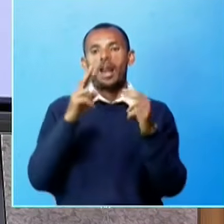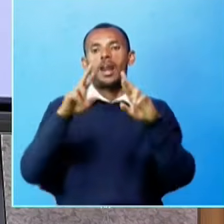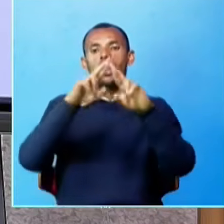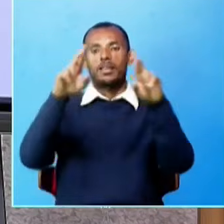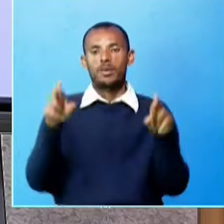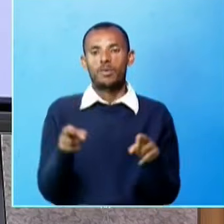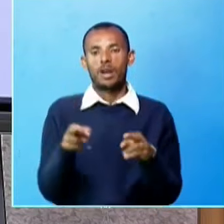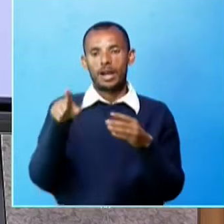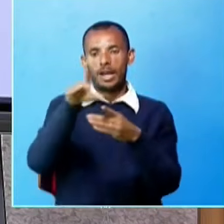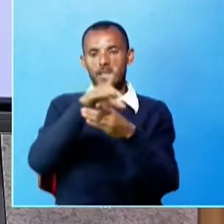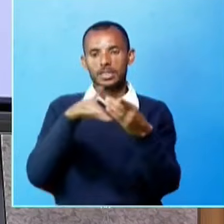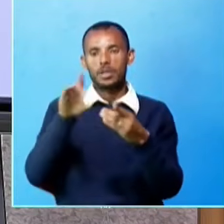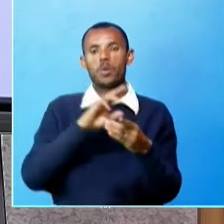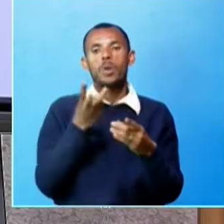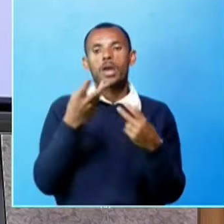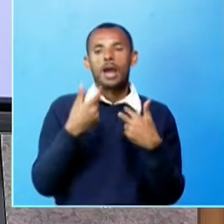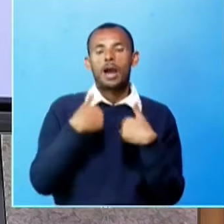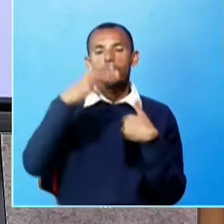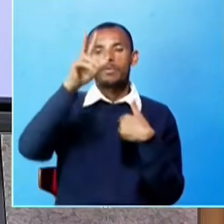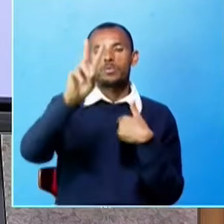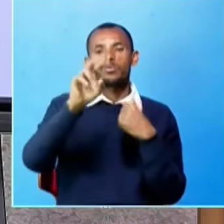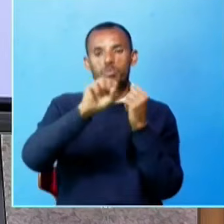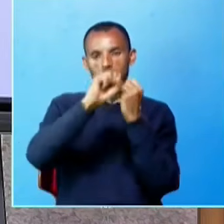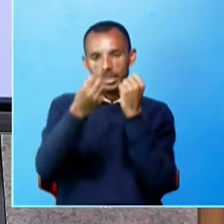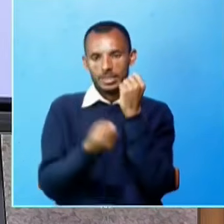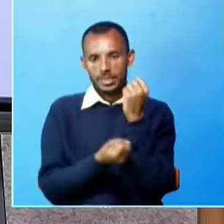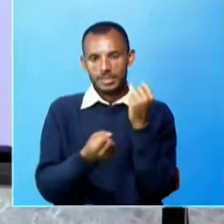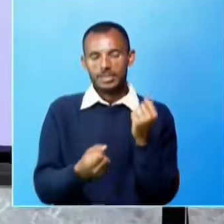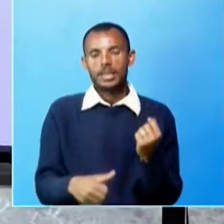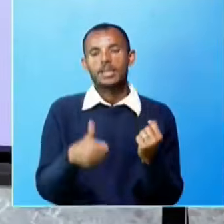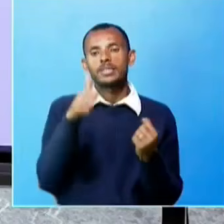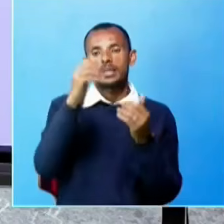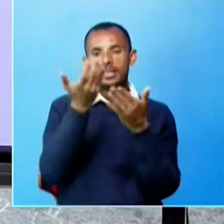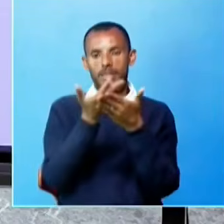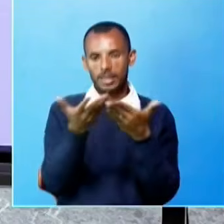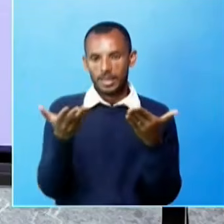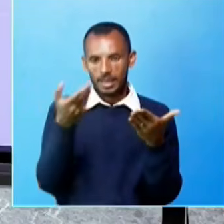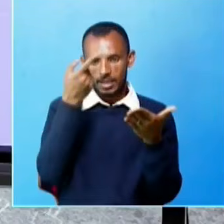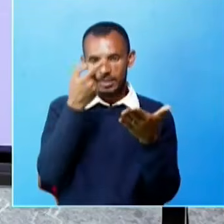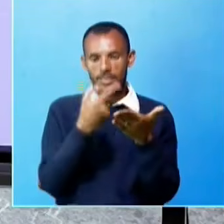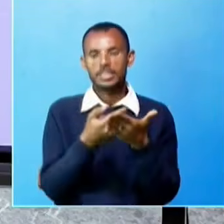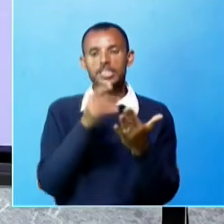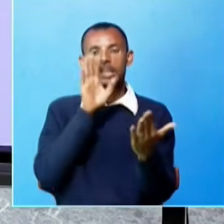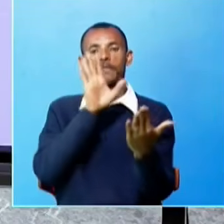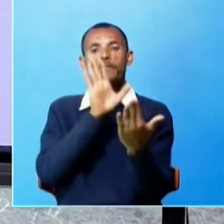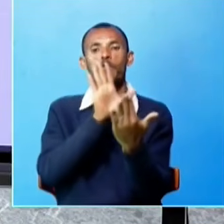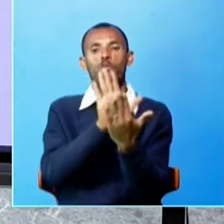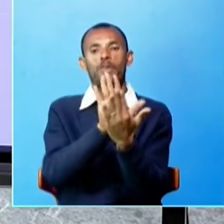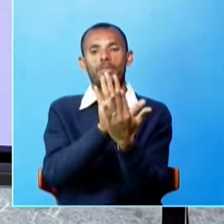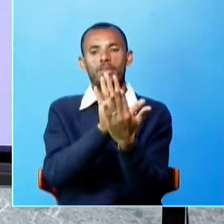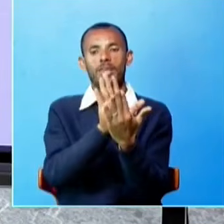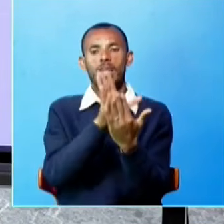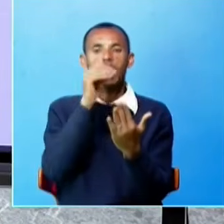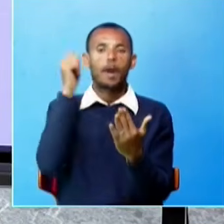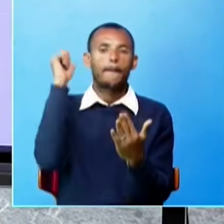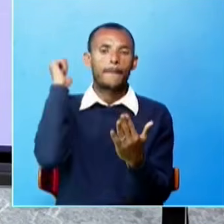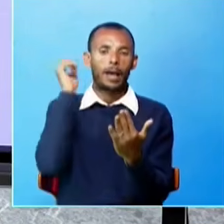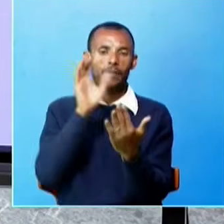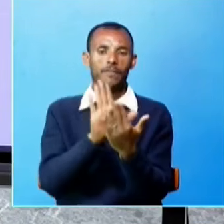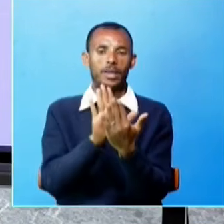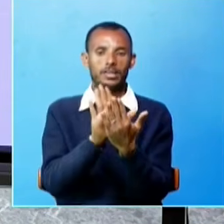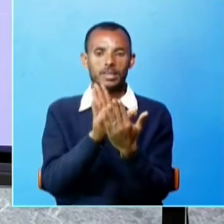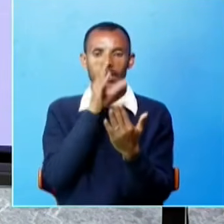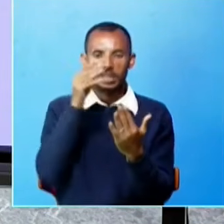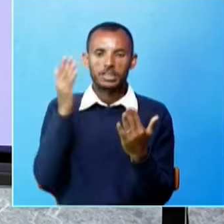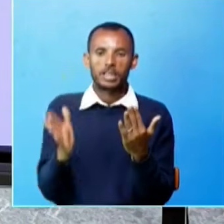2 bases. The other thing is the front face, the back face, and the